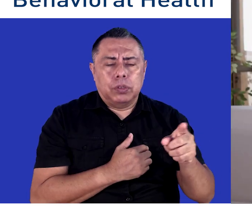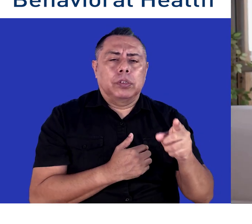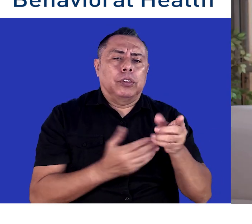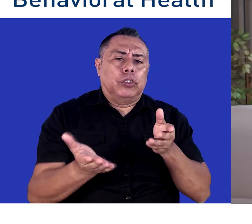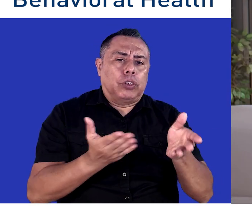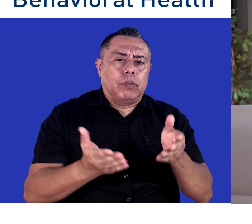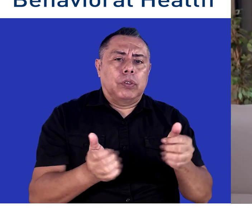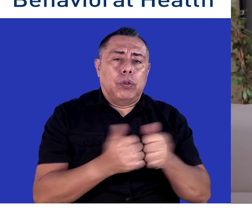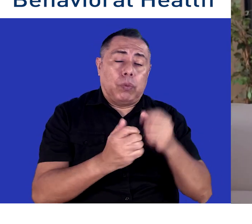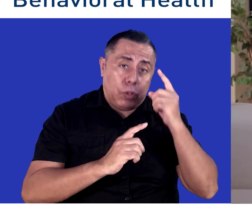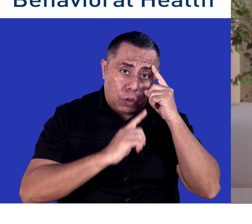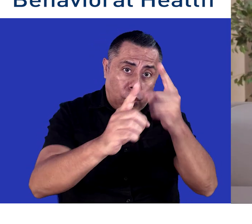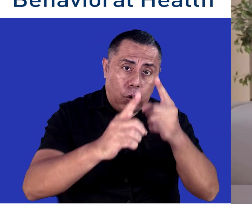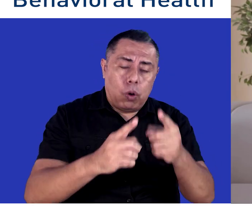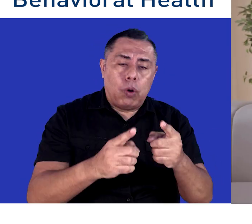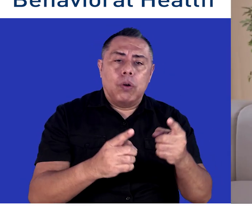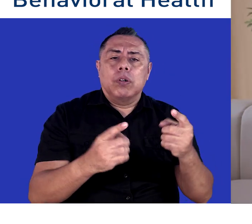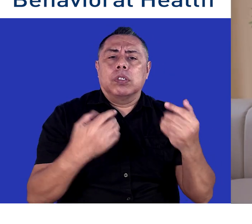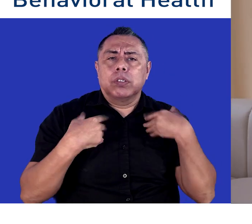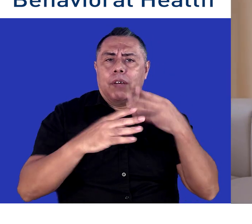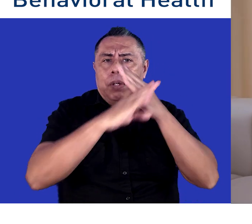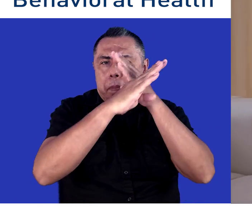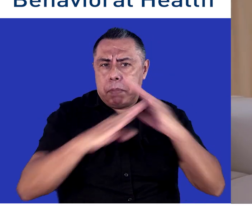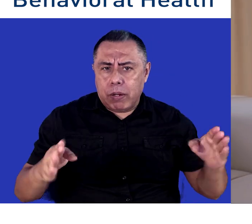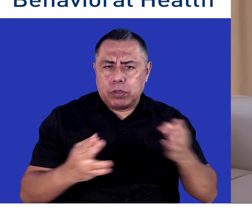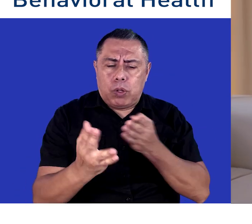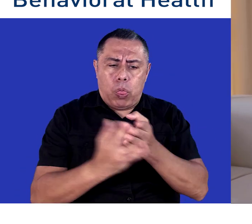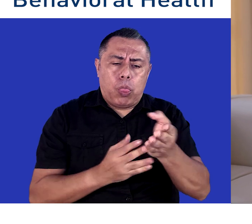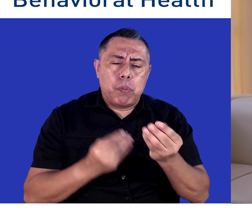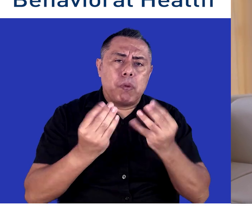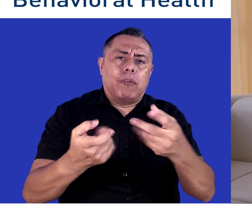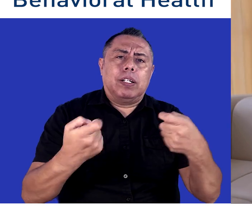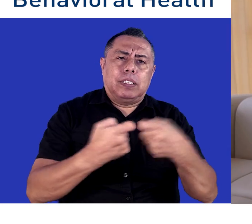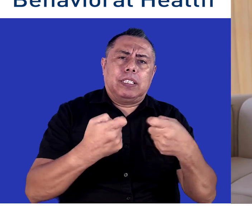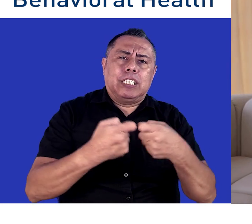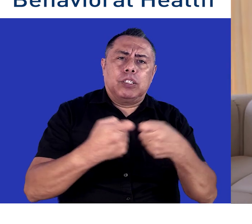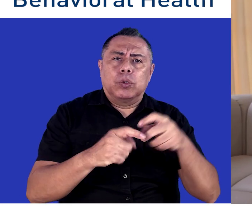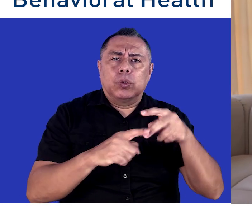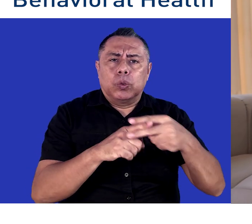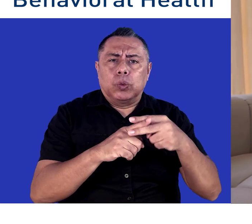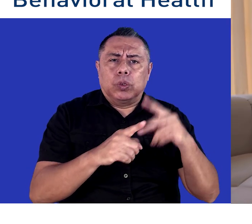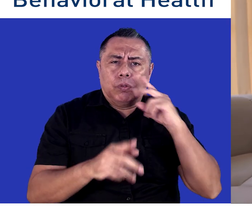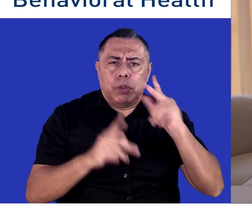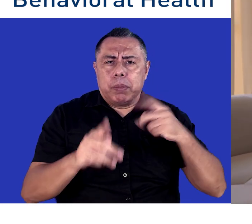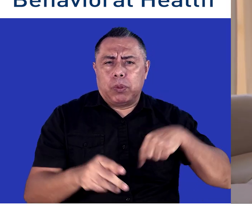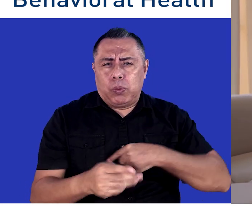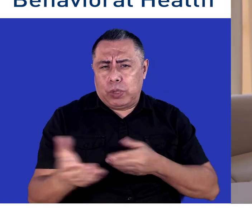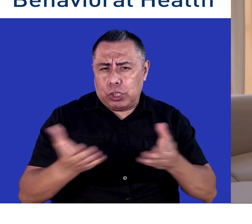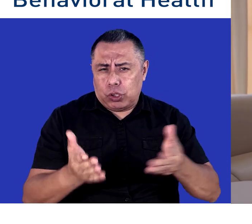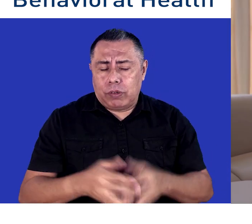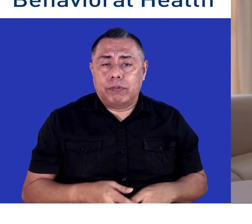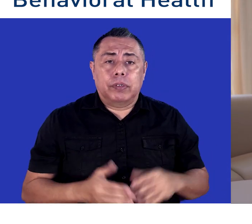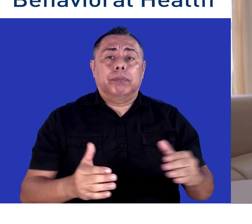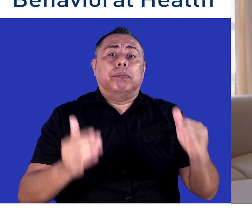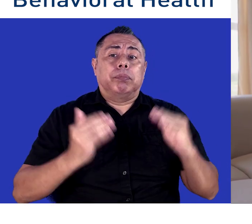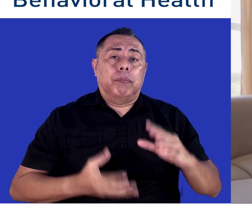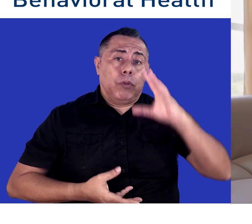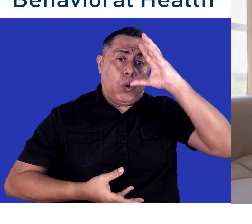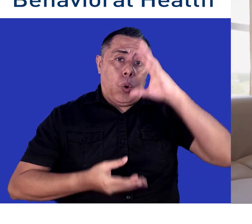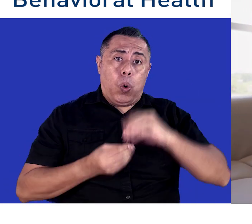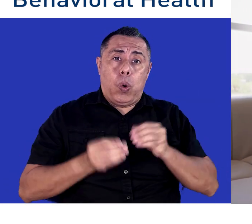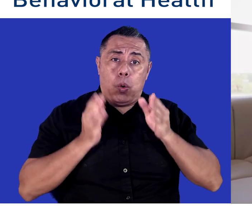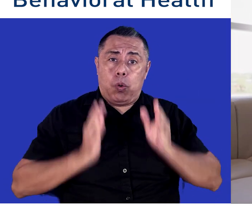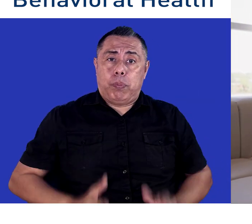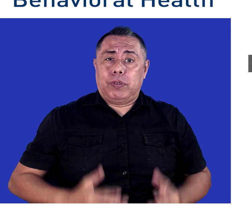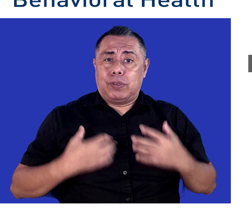with the goal of breaking barriers in the utilization of digital mental health tools among the individuals we serve. The Whole Person